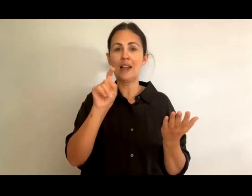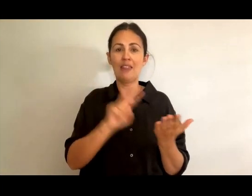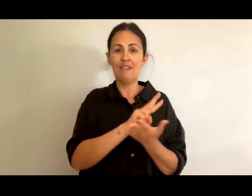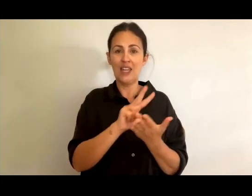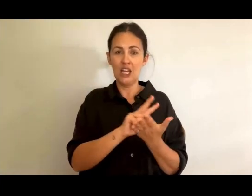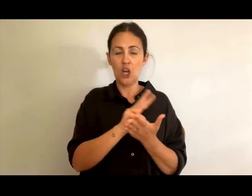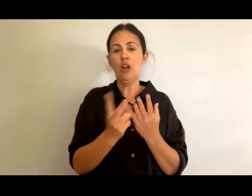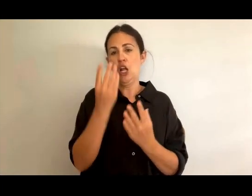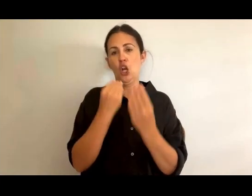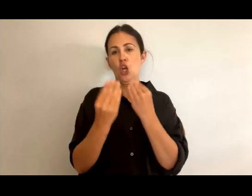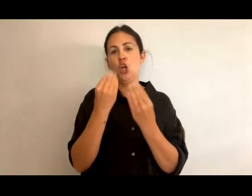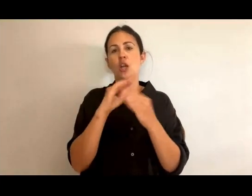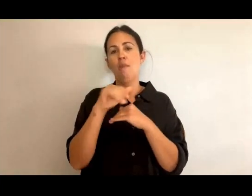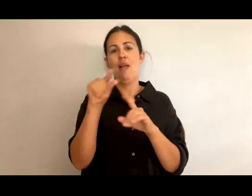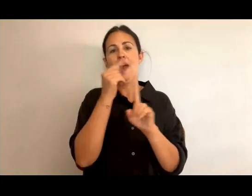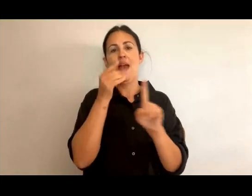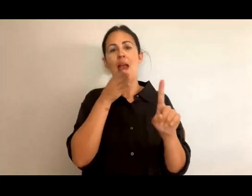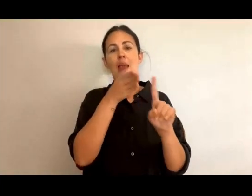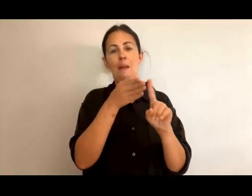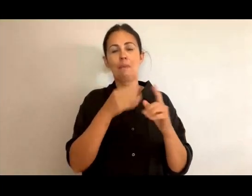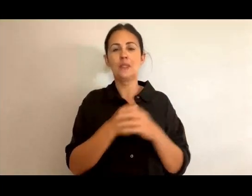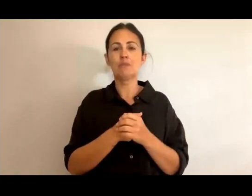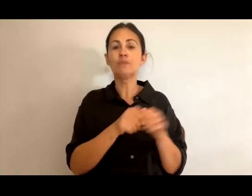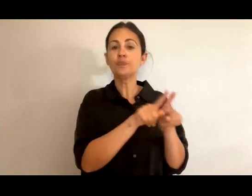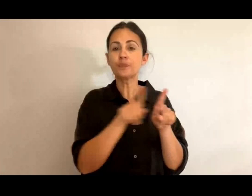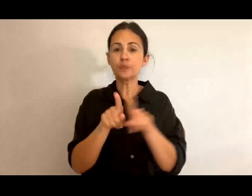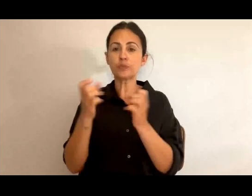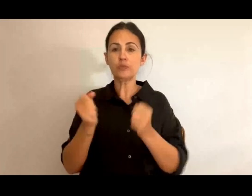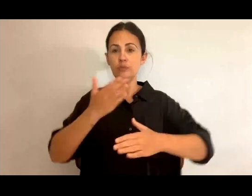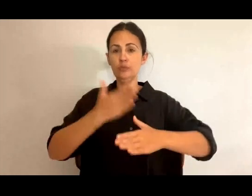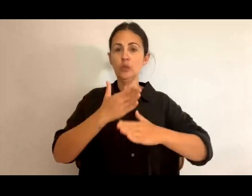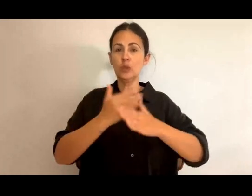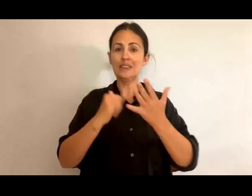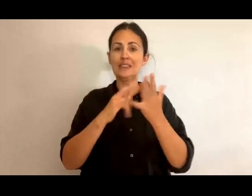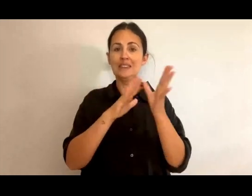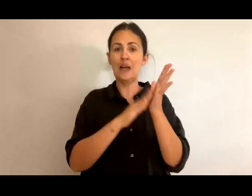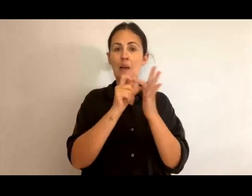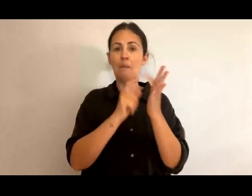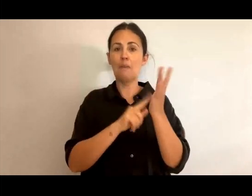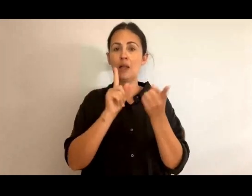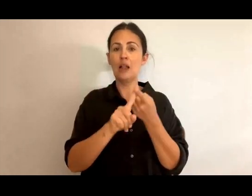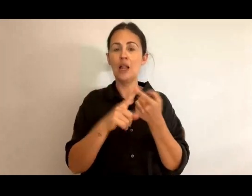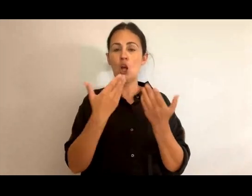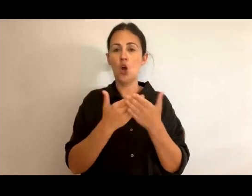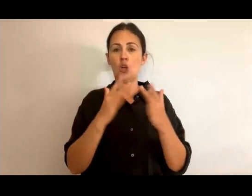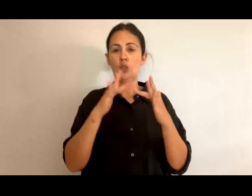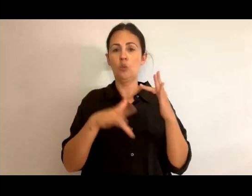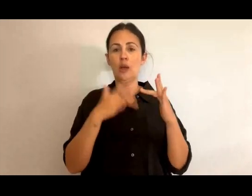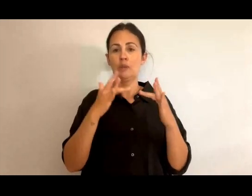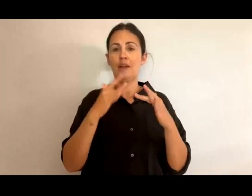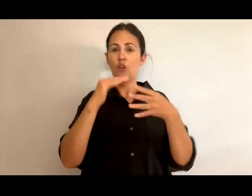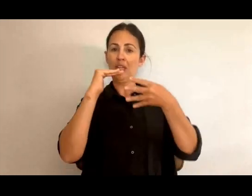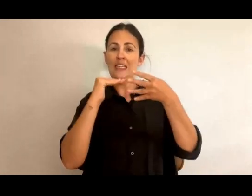Also, there are work samples published on the website at different year levels There's not one in every year level